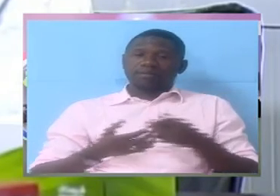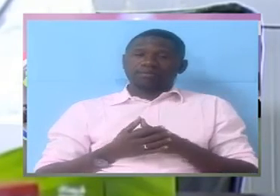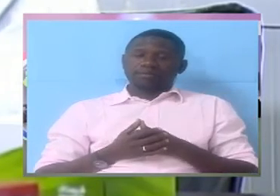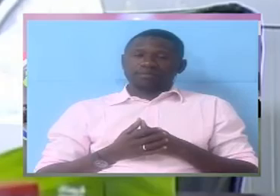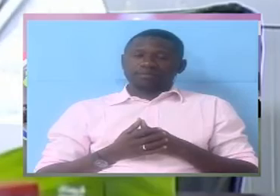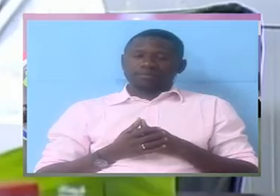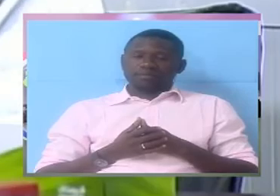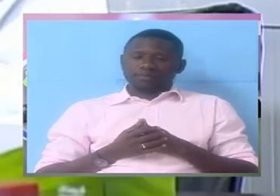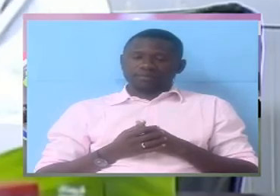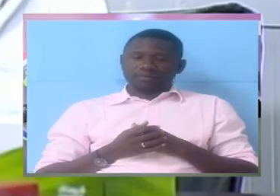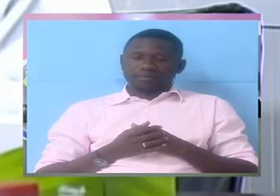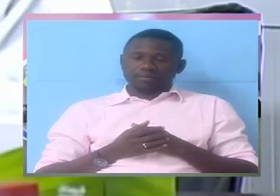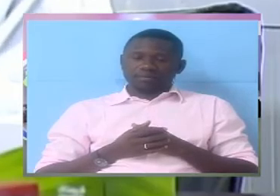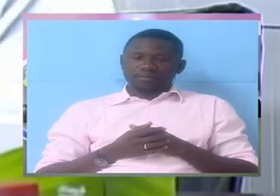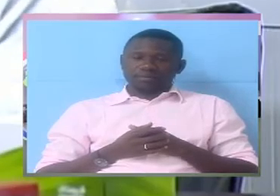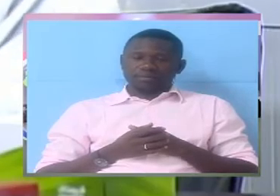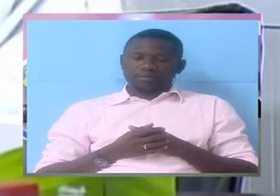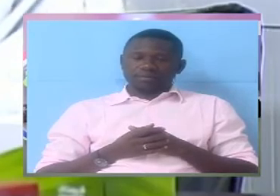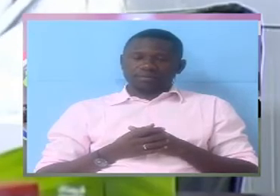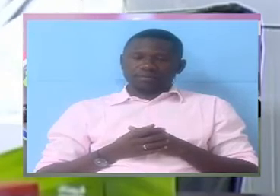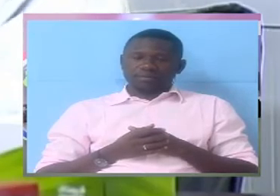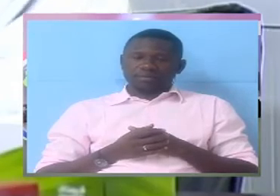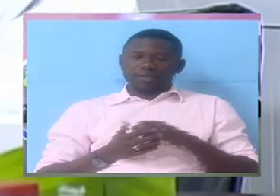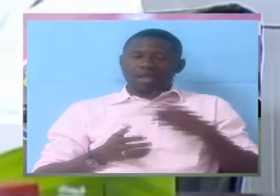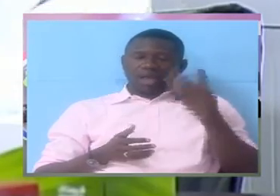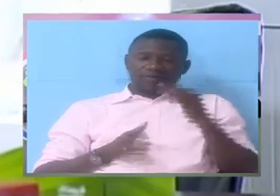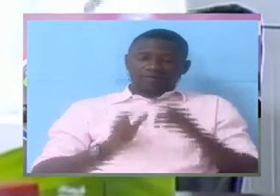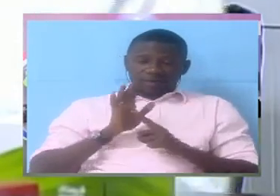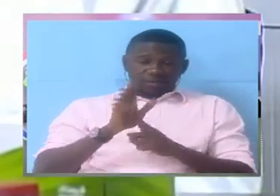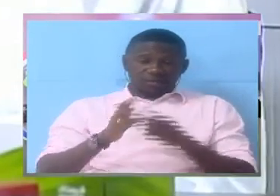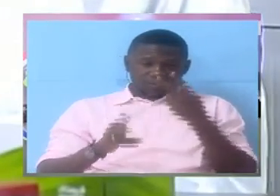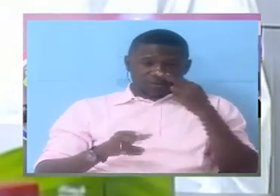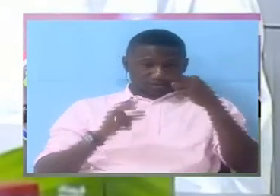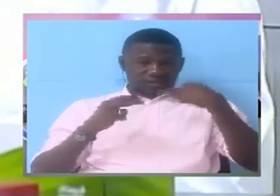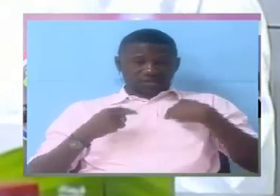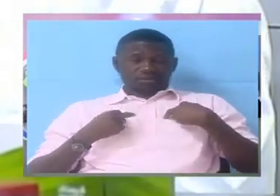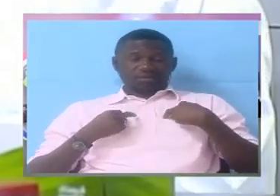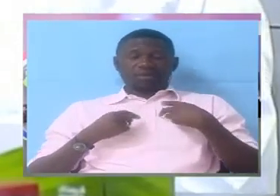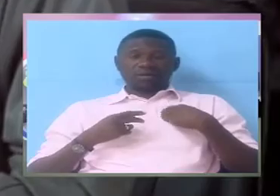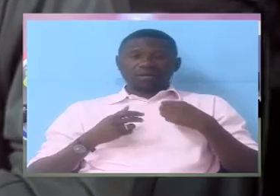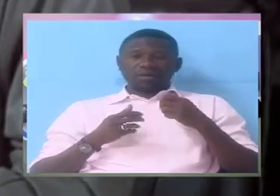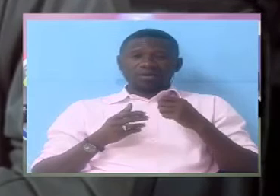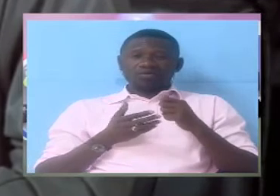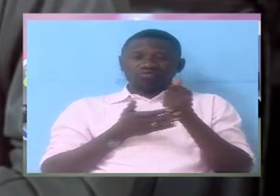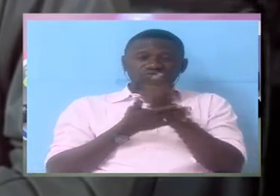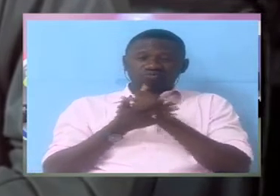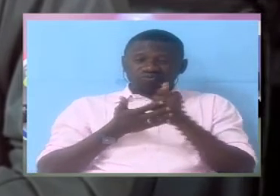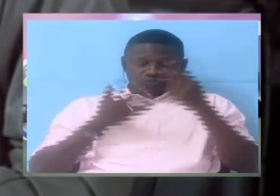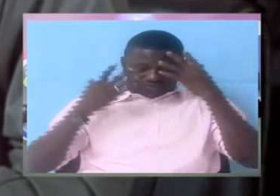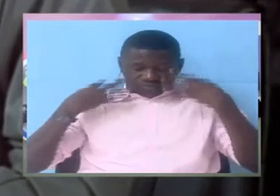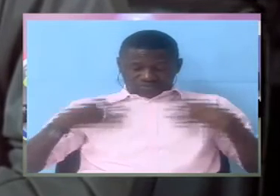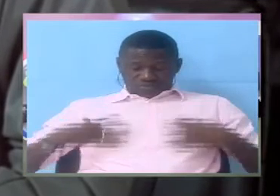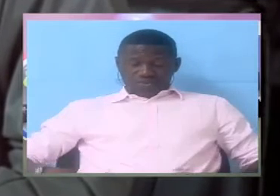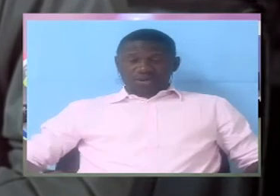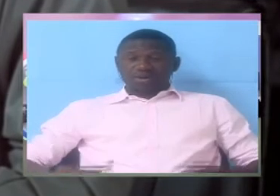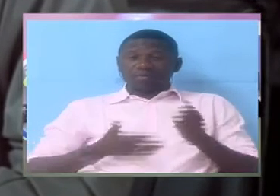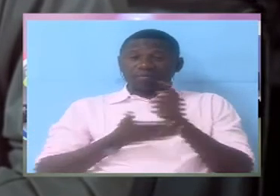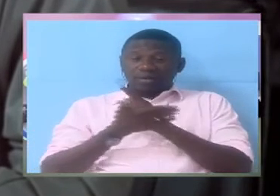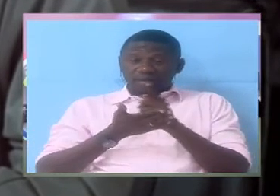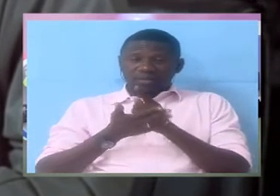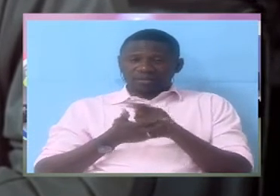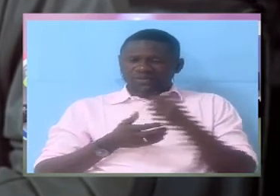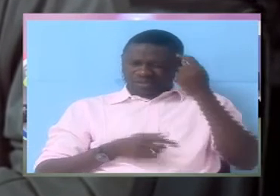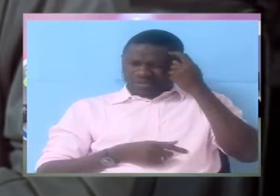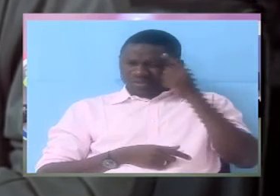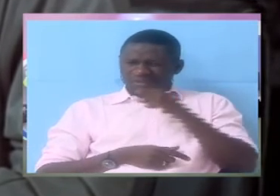kulaleti. Nienje funkulare camera ko nyimanke. If you see me all over smeared all over